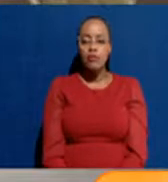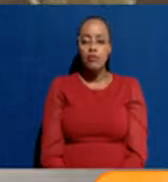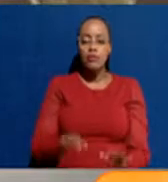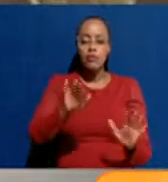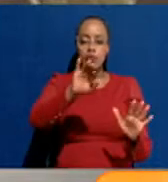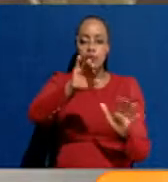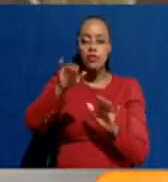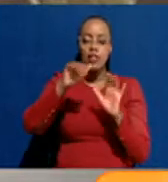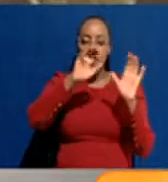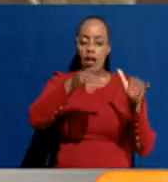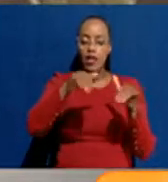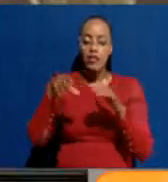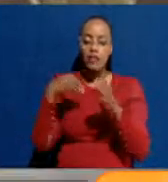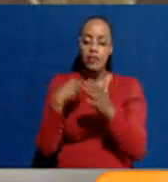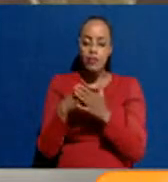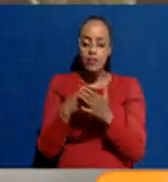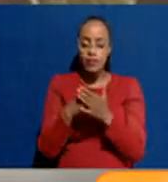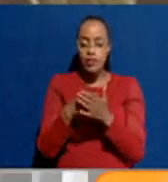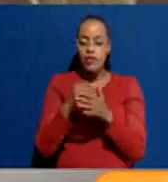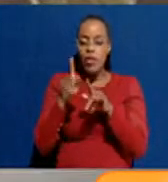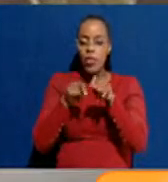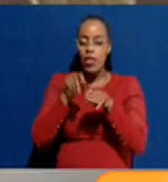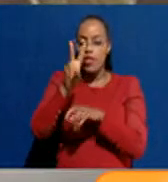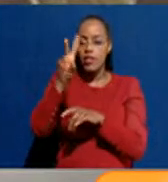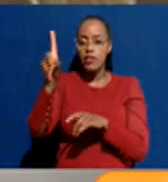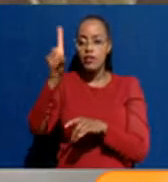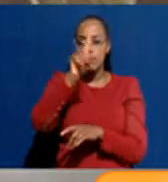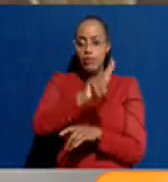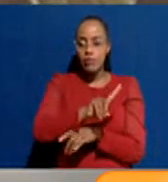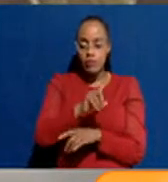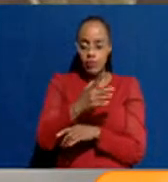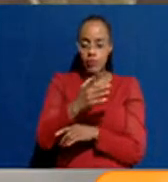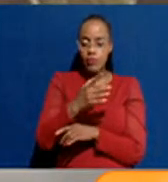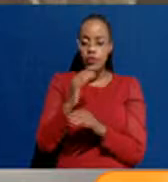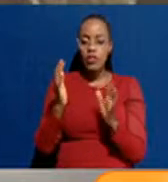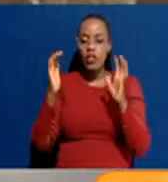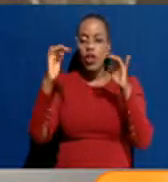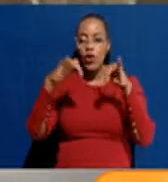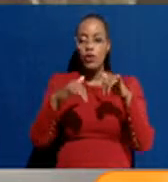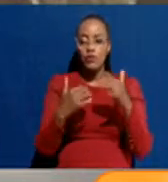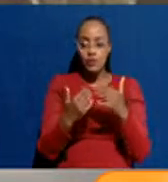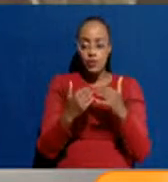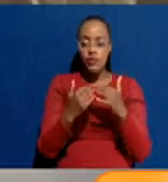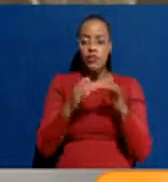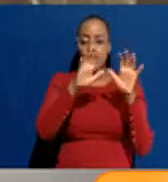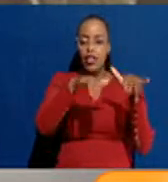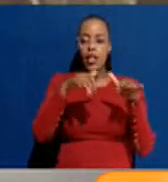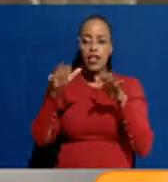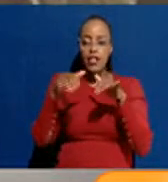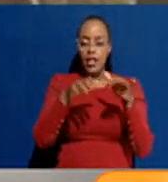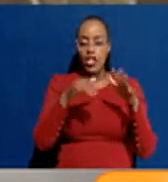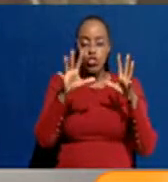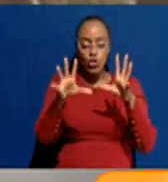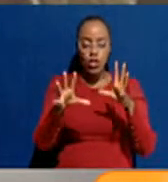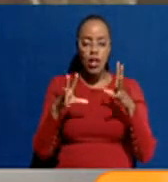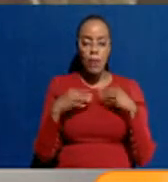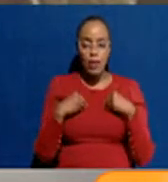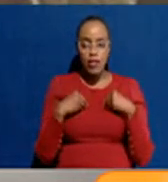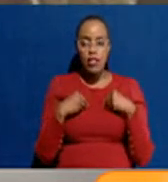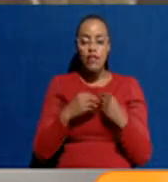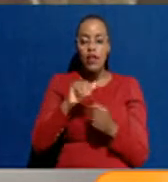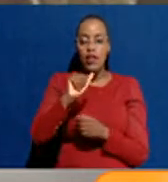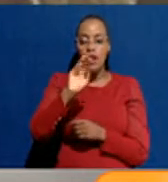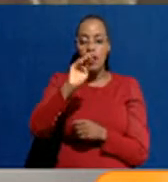And agricultural financing dominated the second day of the inaugural conference on accelerating agricultural adaptation in